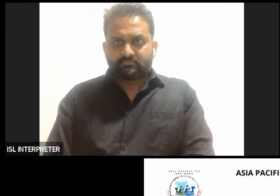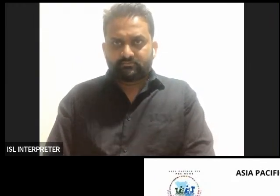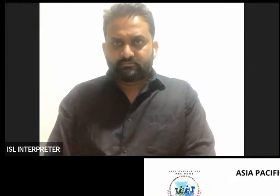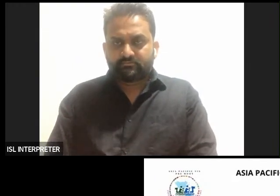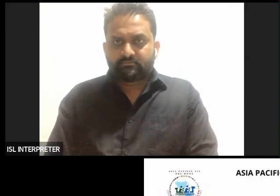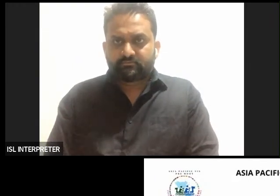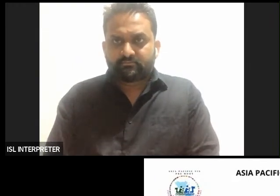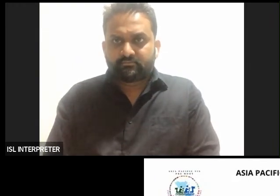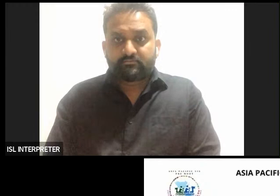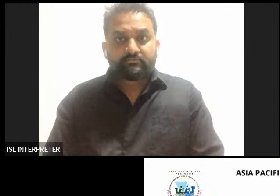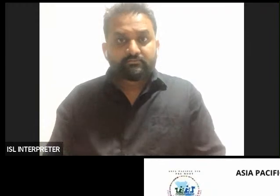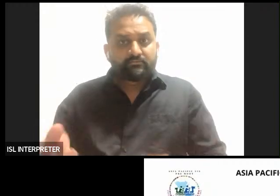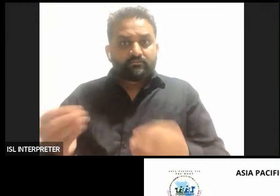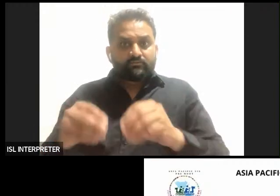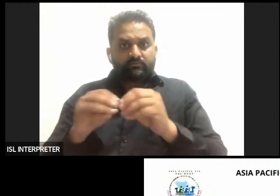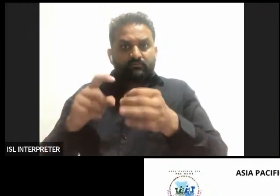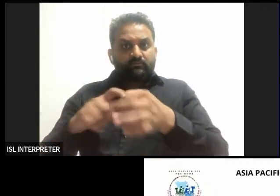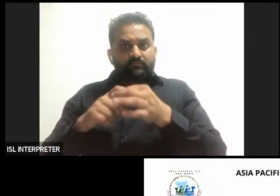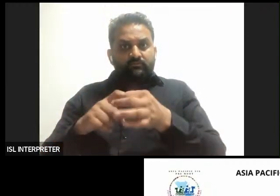Any other question?